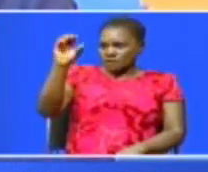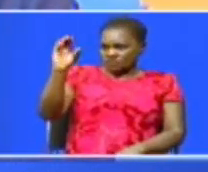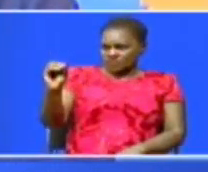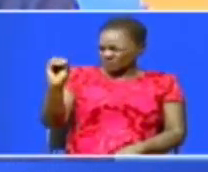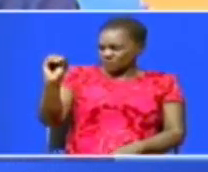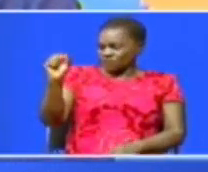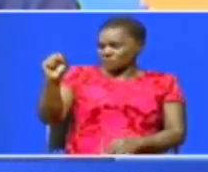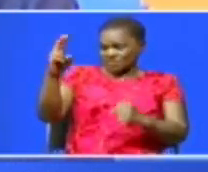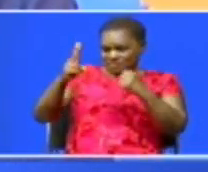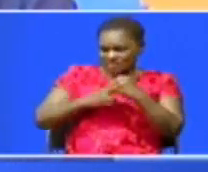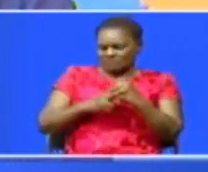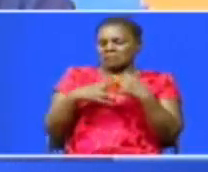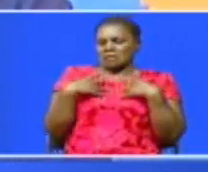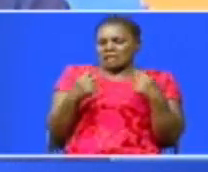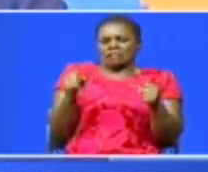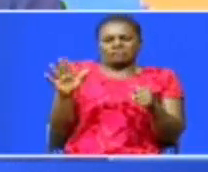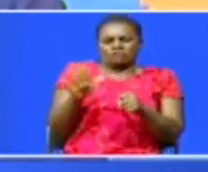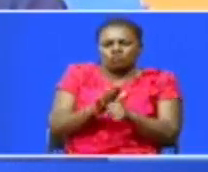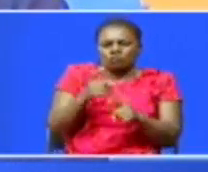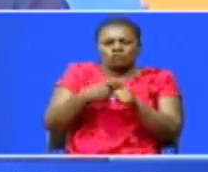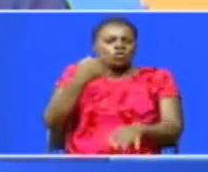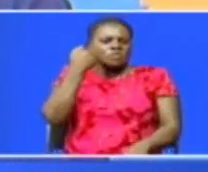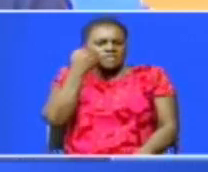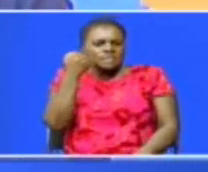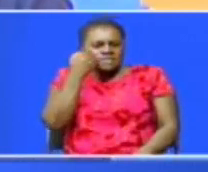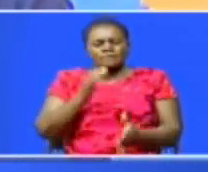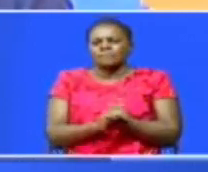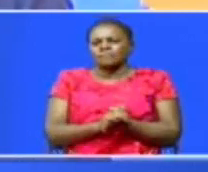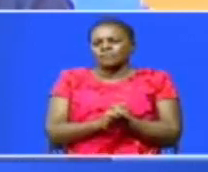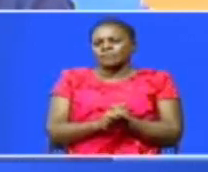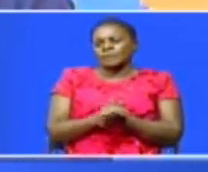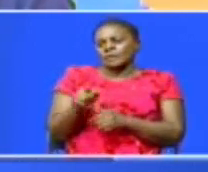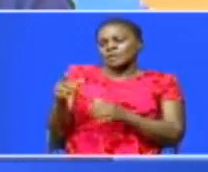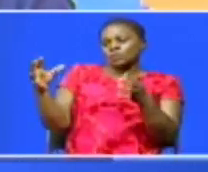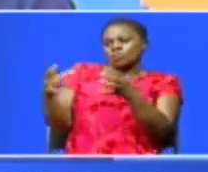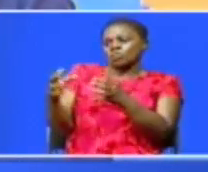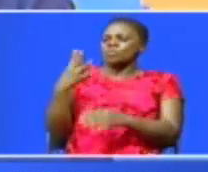457 patients have recovered from the disease. From this figure,